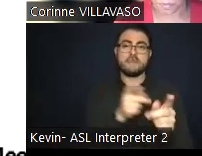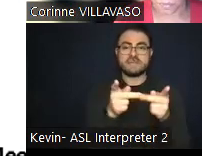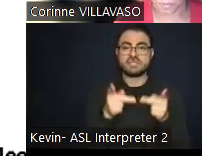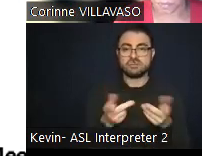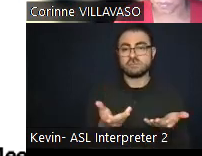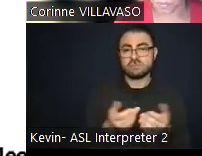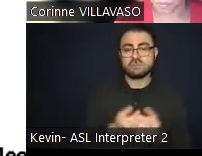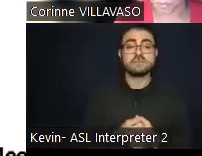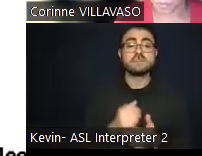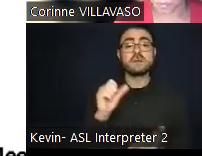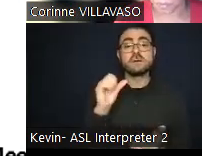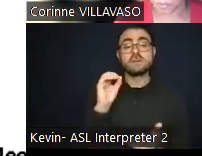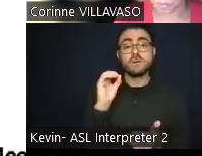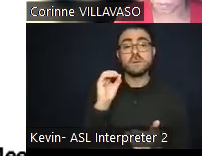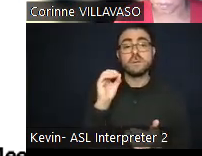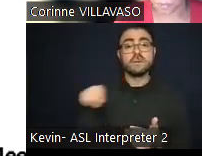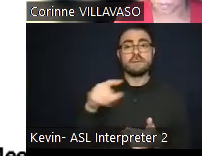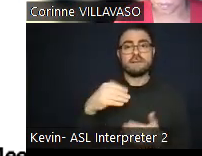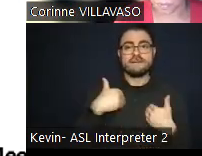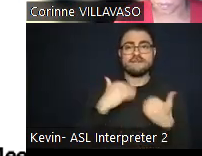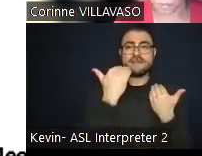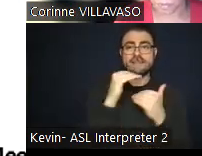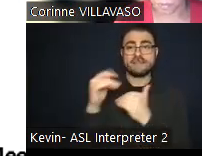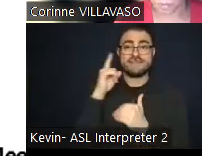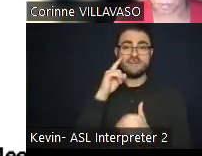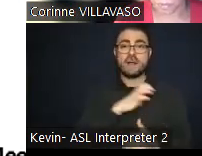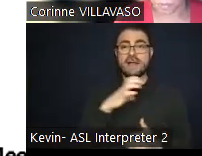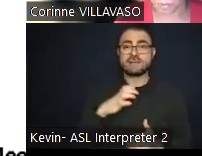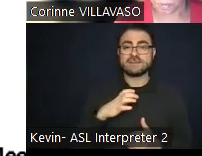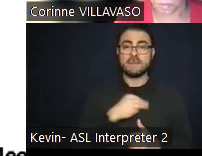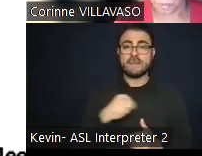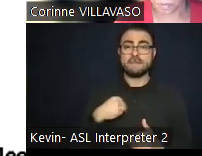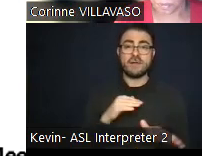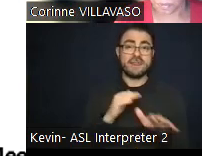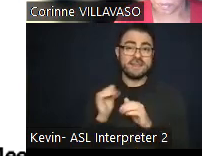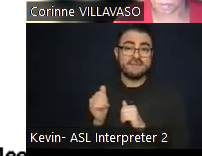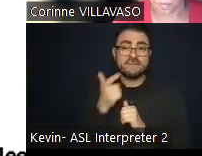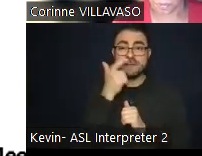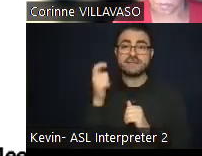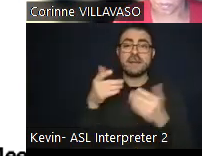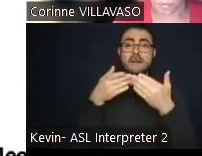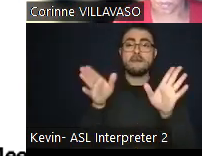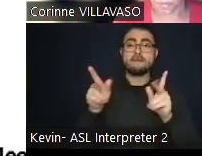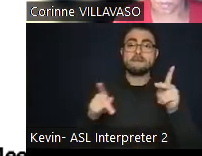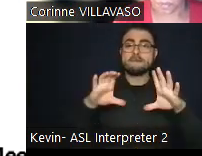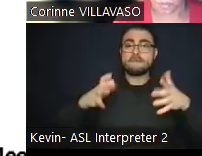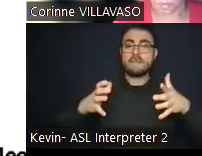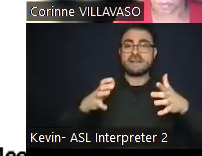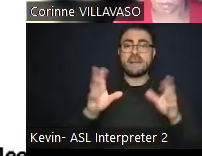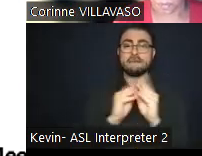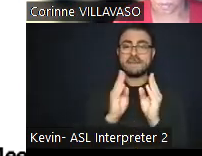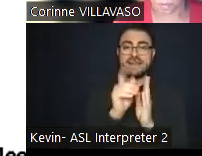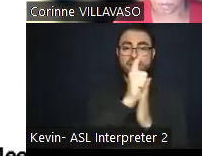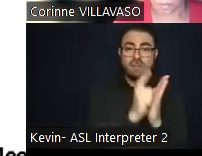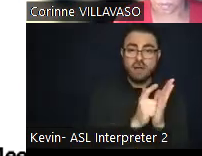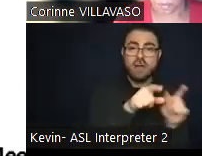So they have restrictions on council members meeting because of public meetings law, and then it just takes time with other priorities for